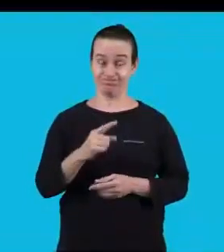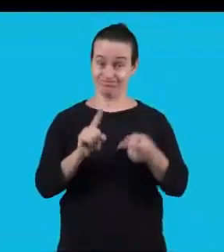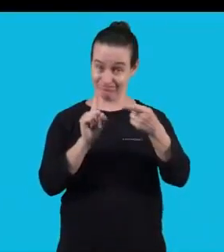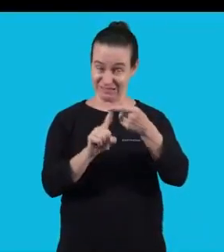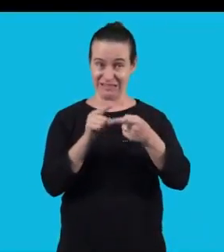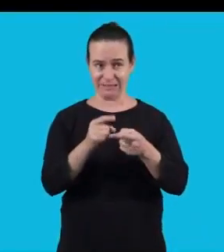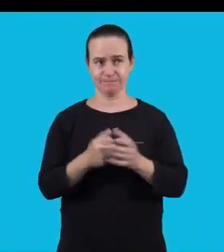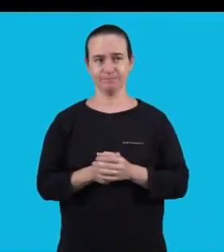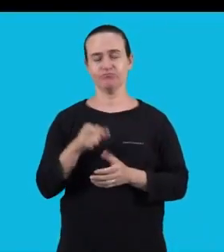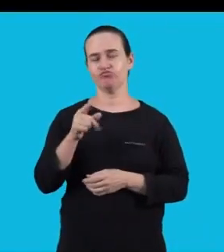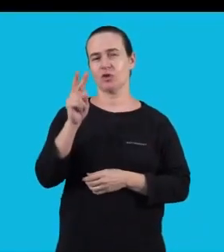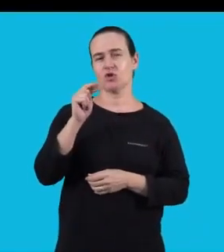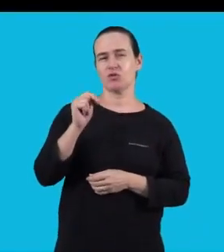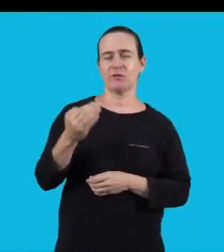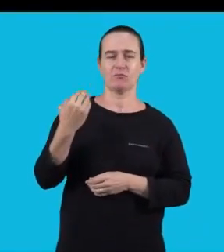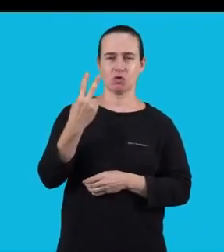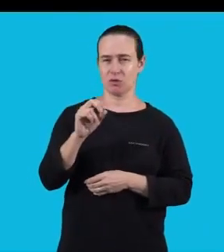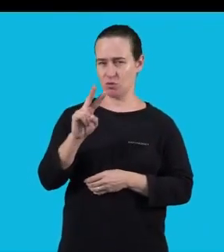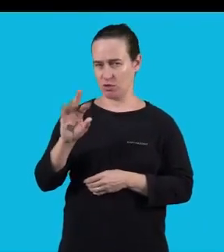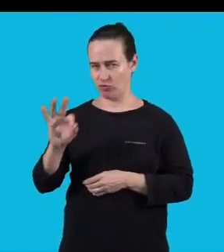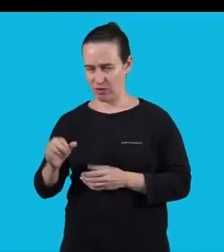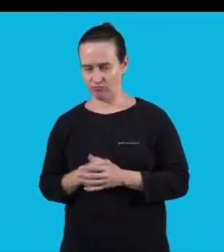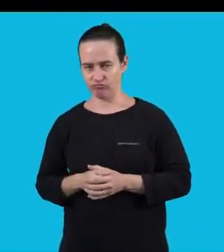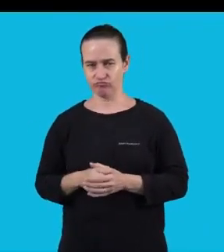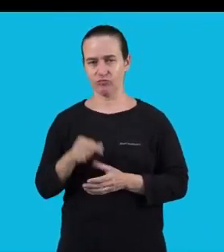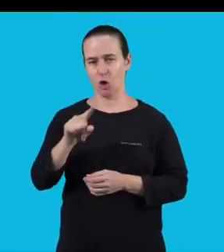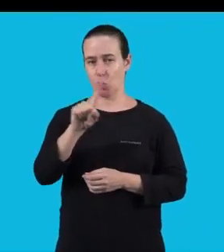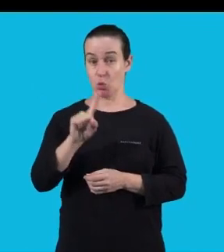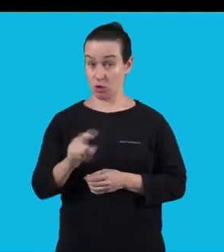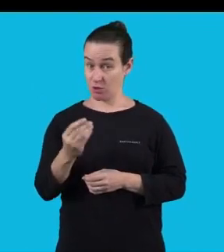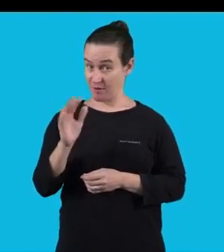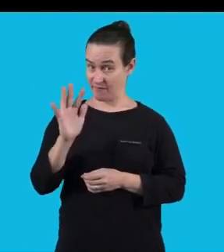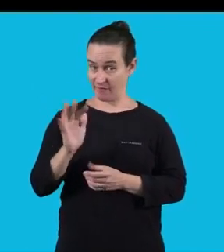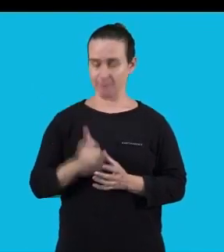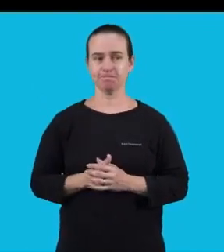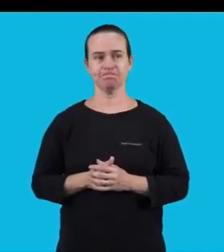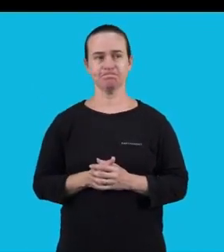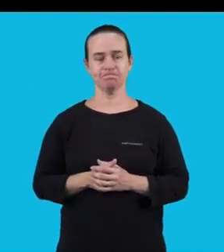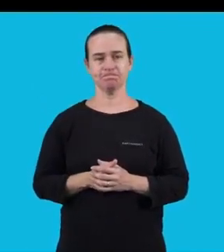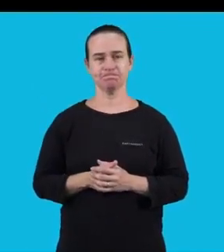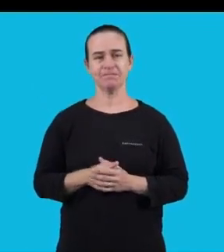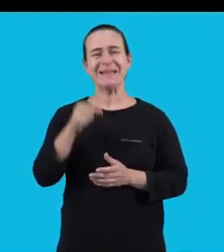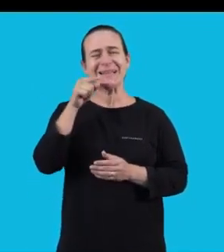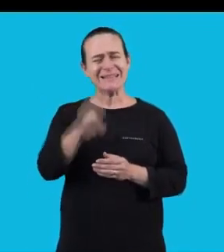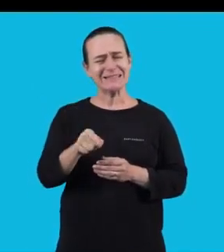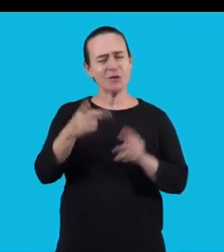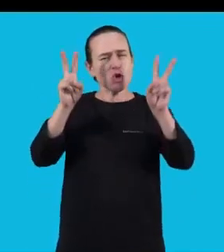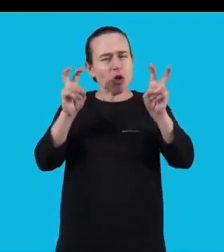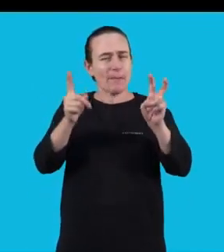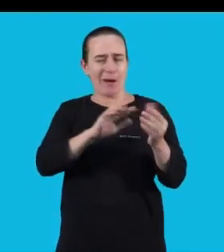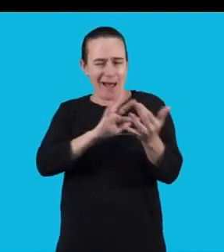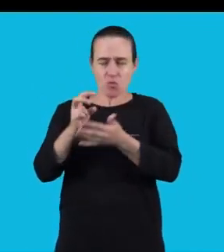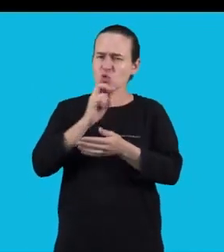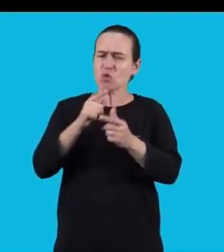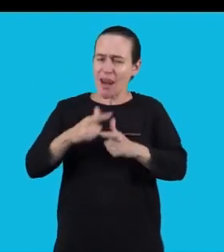question we're going to look at is from November 2023 and it's the question 5. Now, because this is on using language